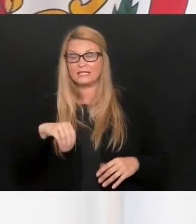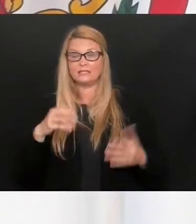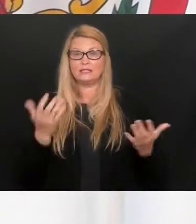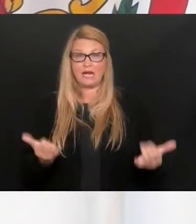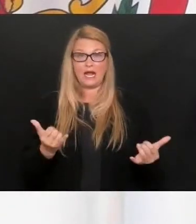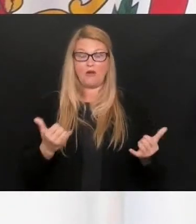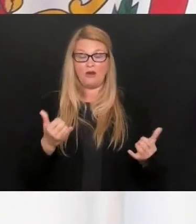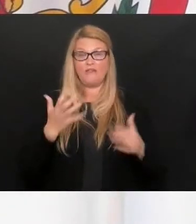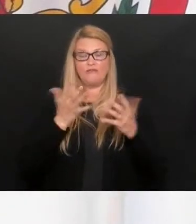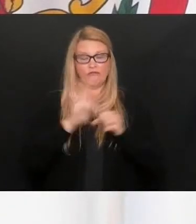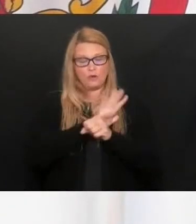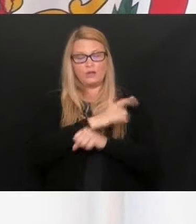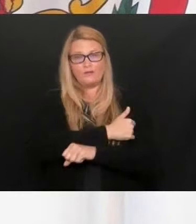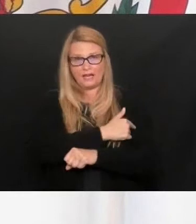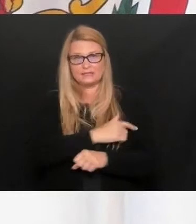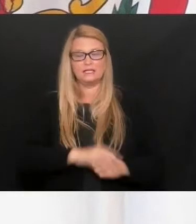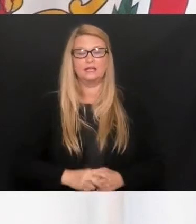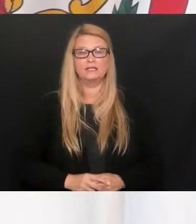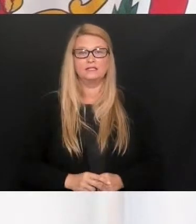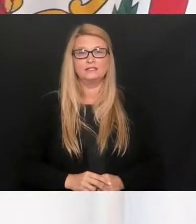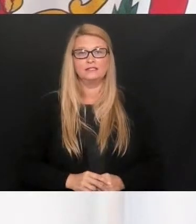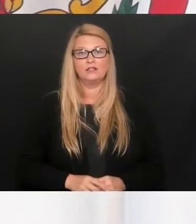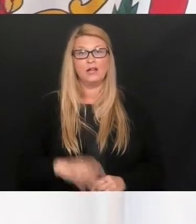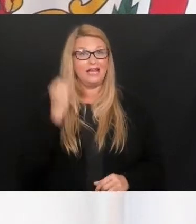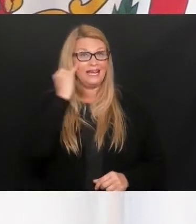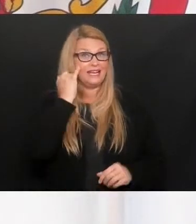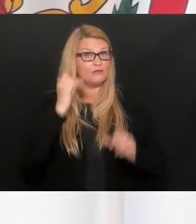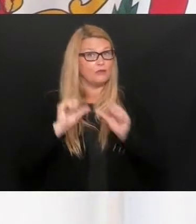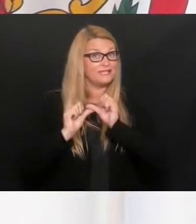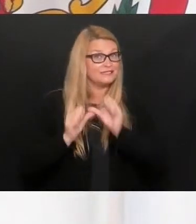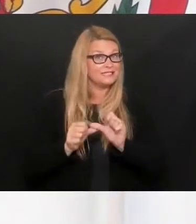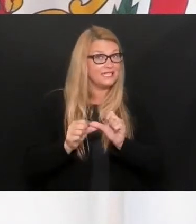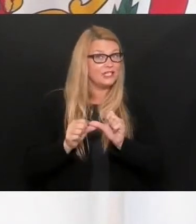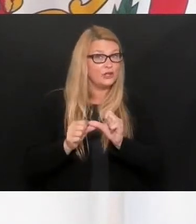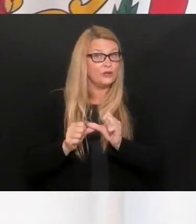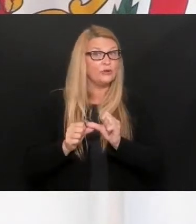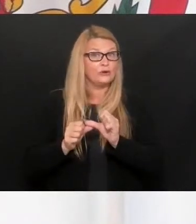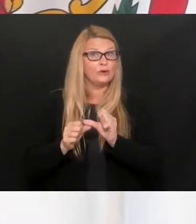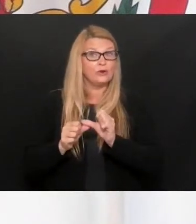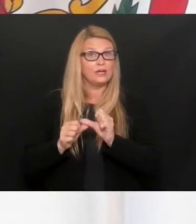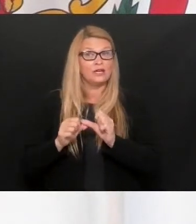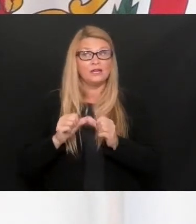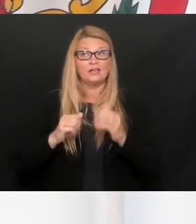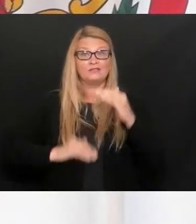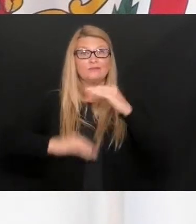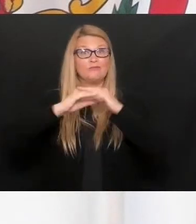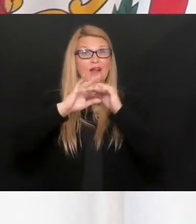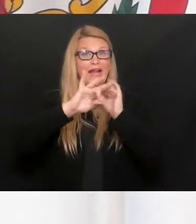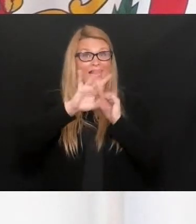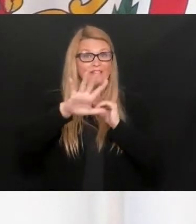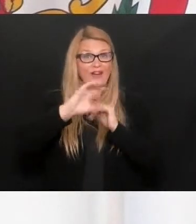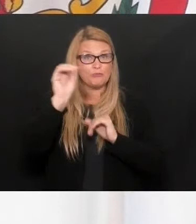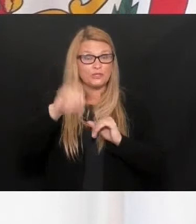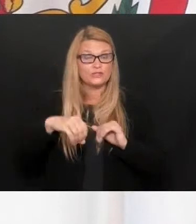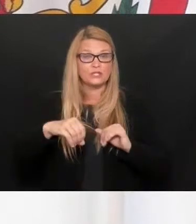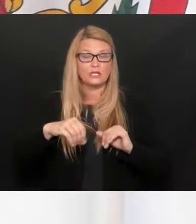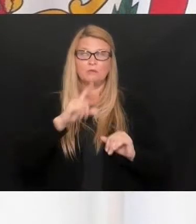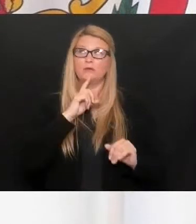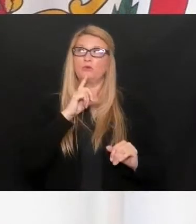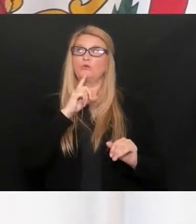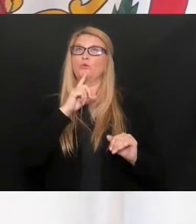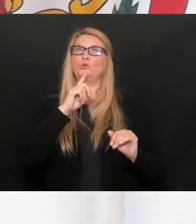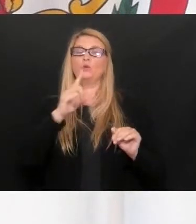with that being said, if we continue on this path of trying to get to 85, it will be an